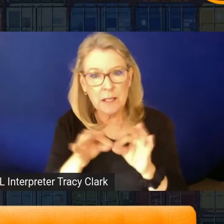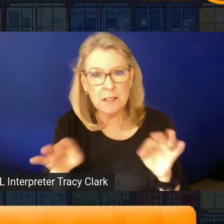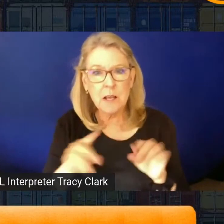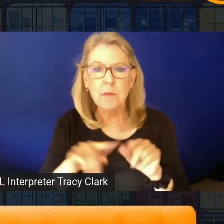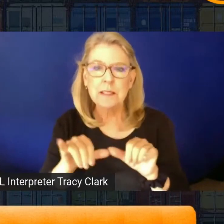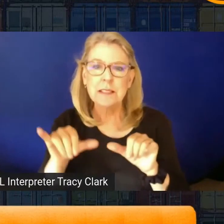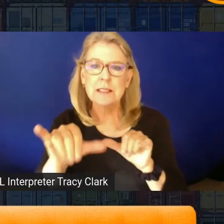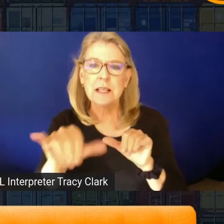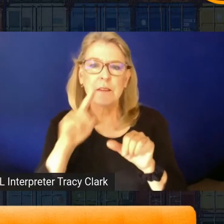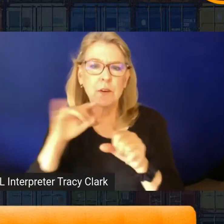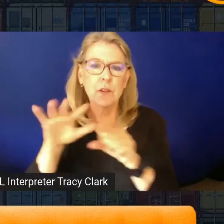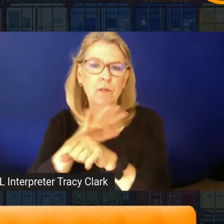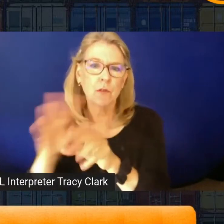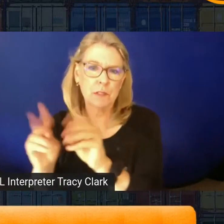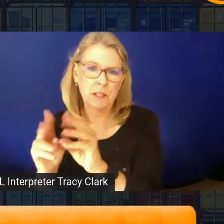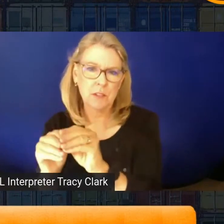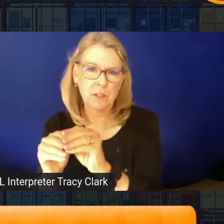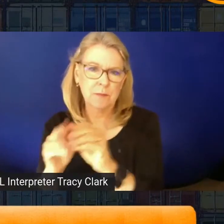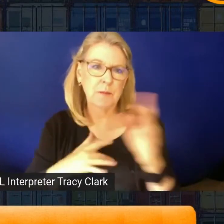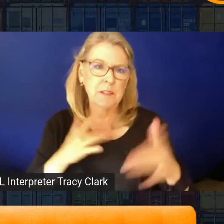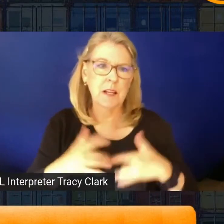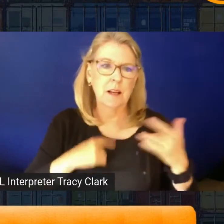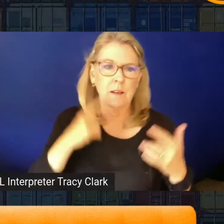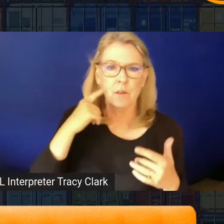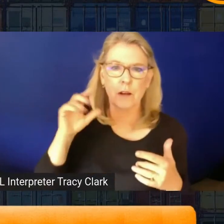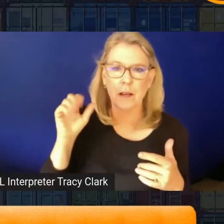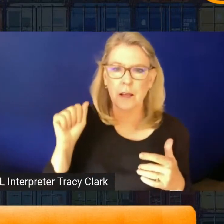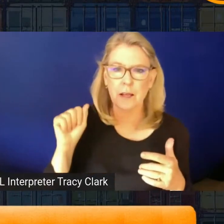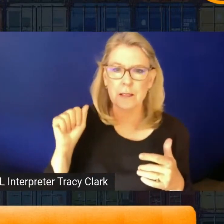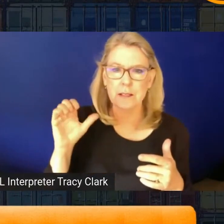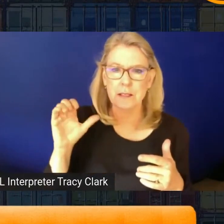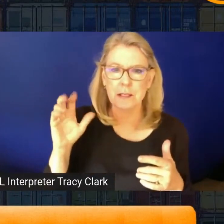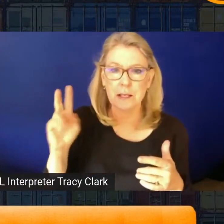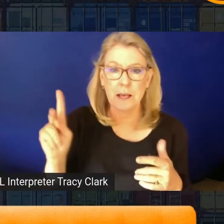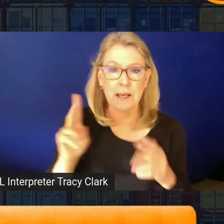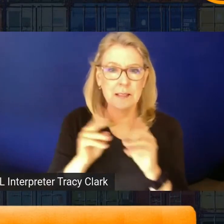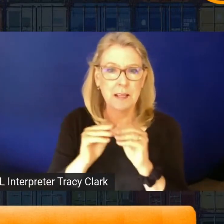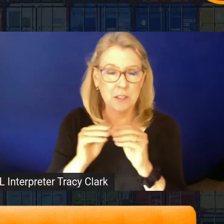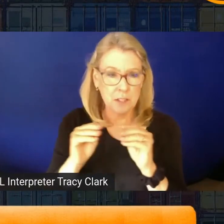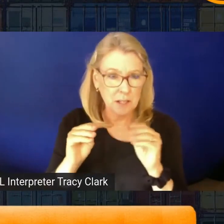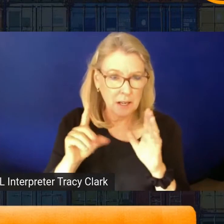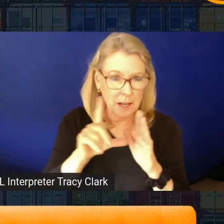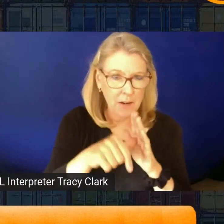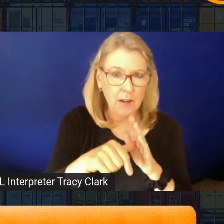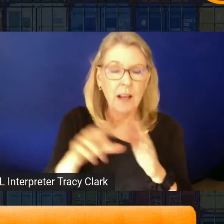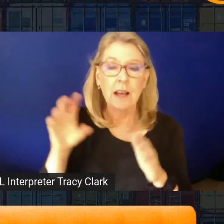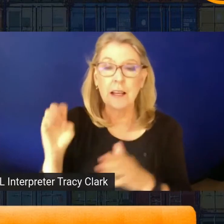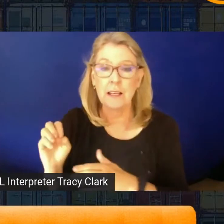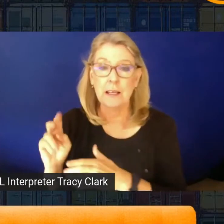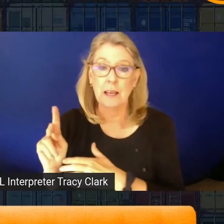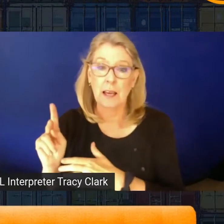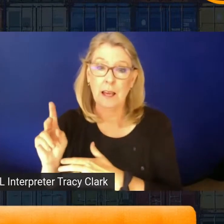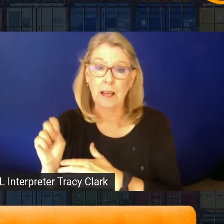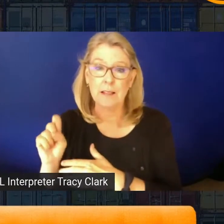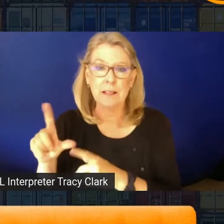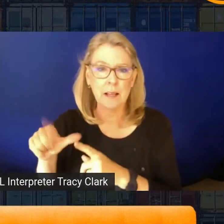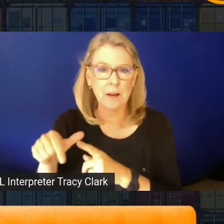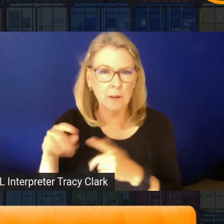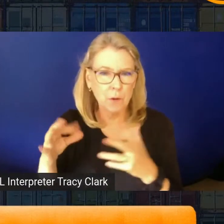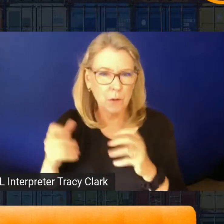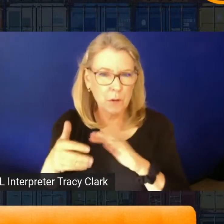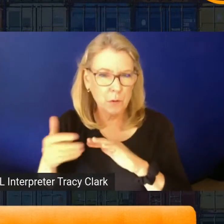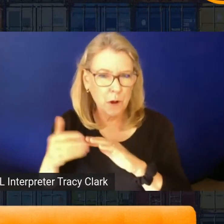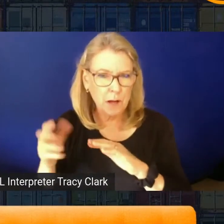very excited for the ACK session coming later and EKS Anywhere. If you're looking at running EKS on-prem, it's I